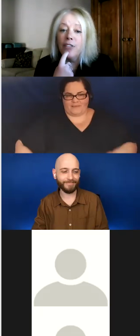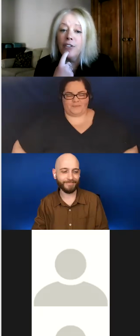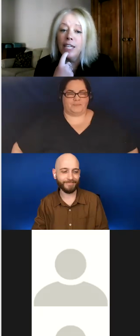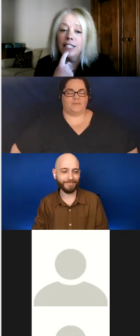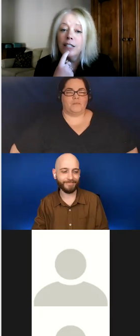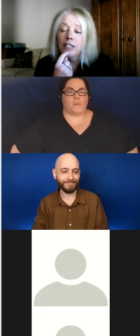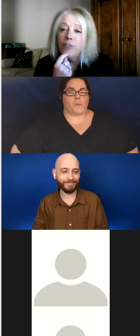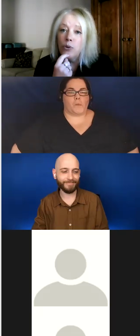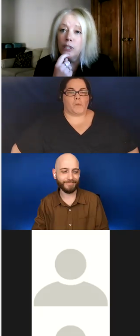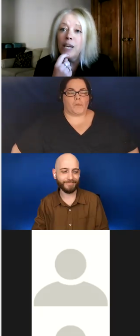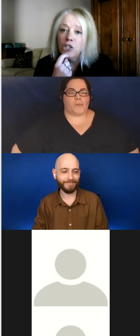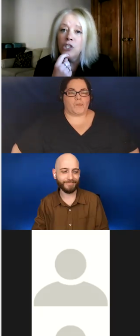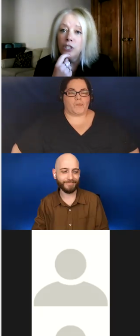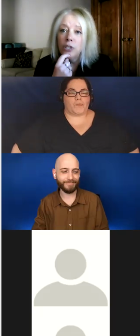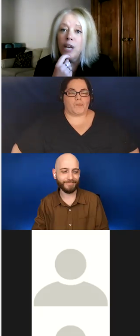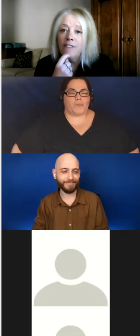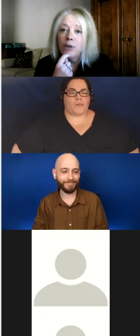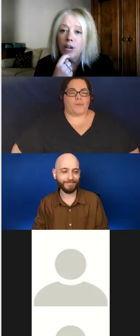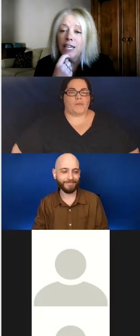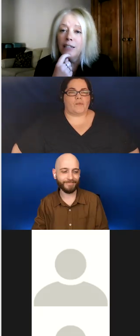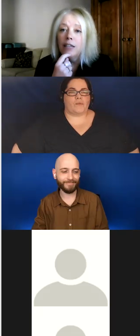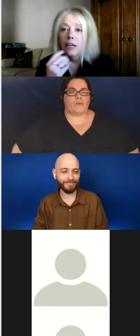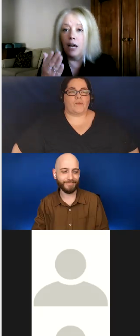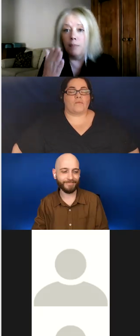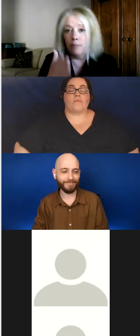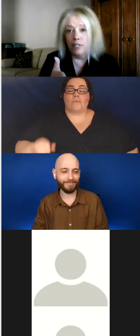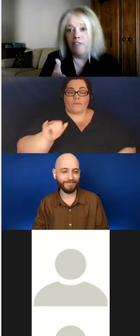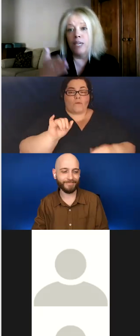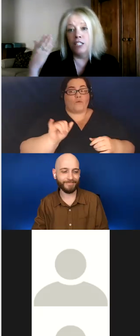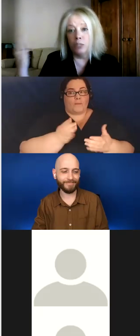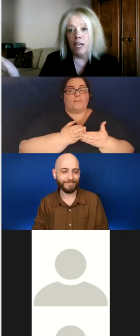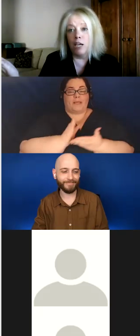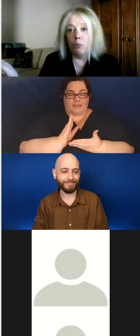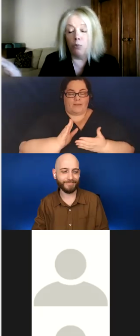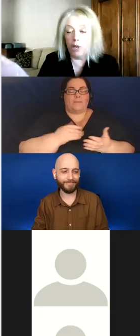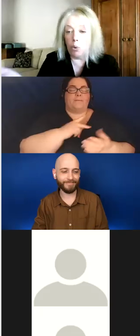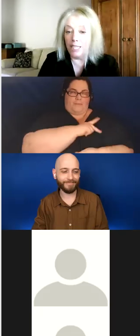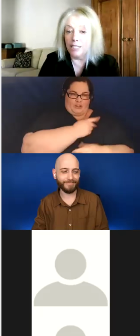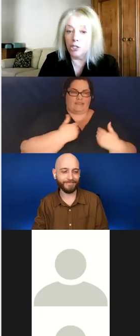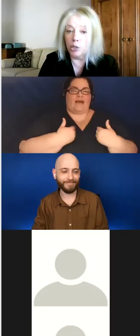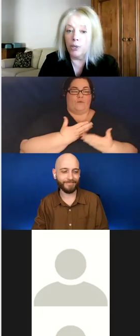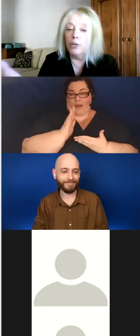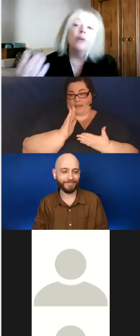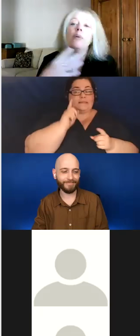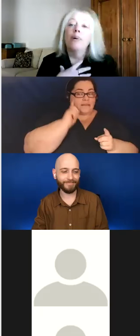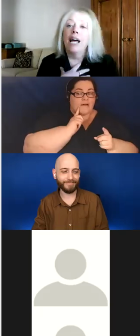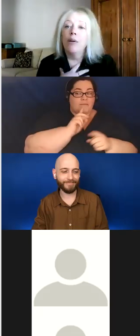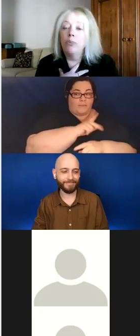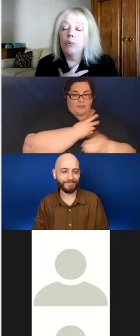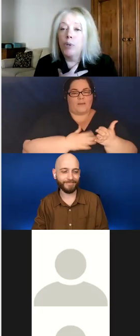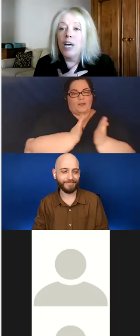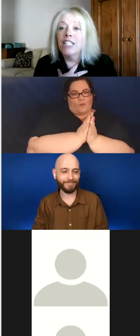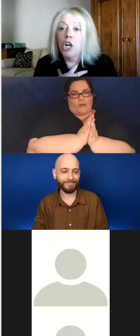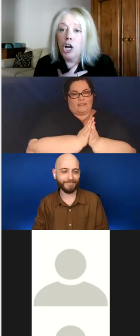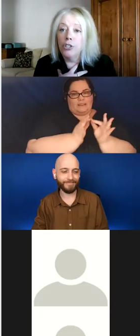The other thing is folks, patients do have the right. Deaf patients may request an interpreter, but I